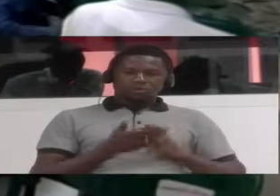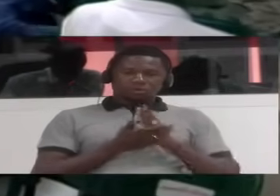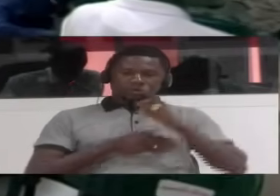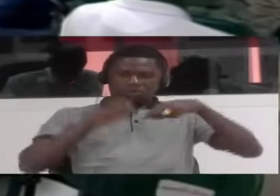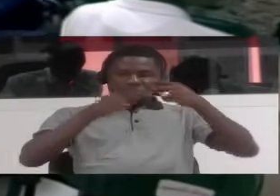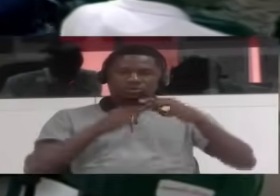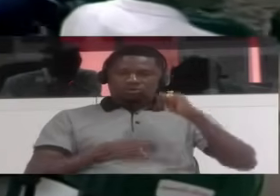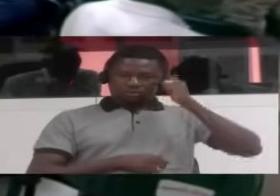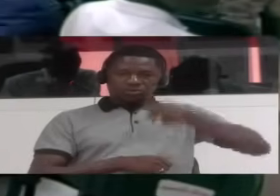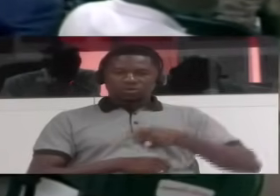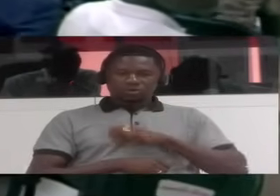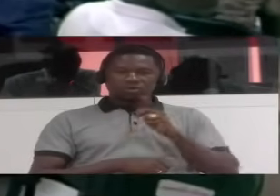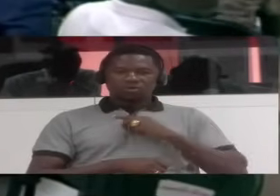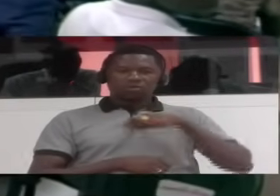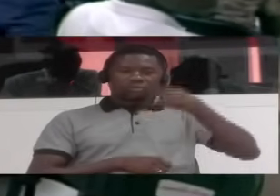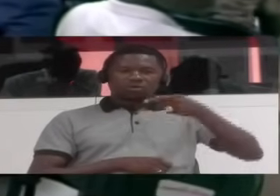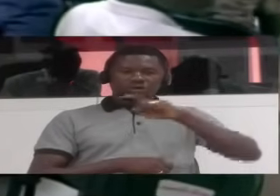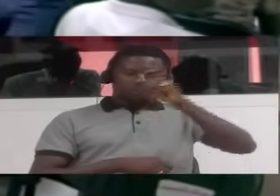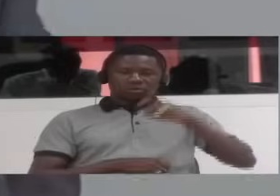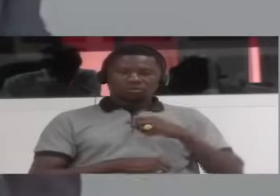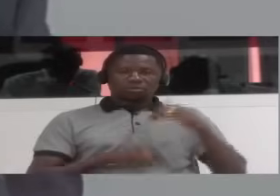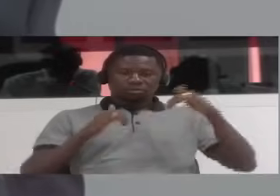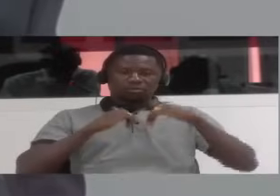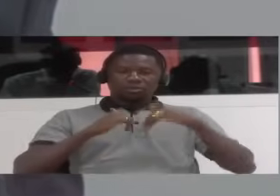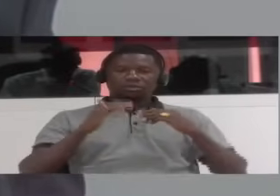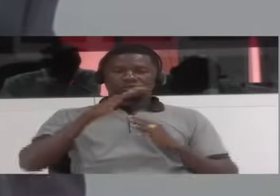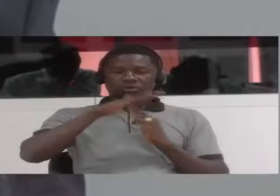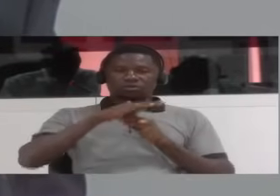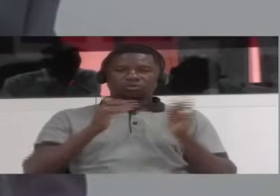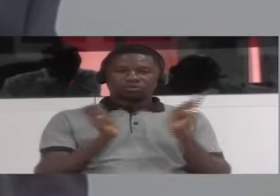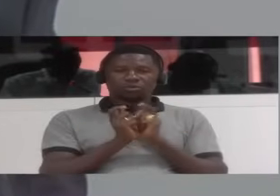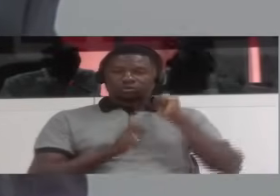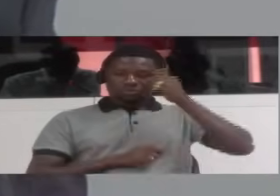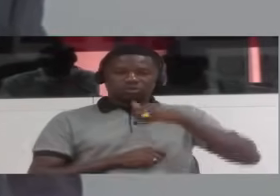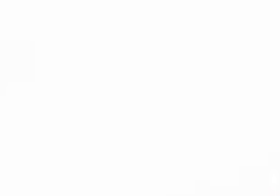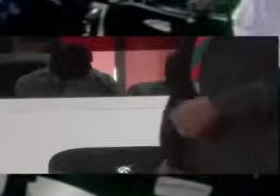There are no further questions. Meeting is adjourned. We meet tomorrow at 10 o'clock. Thank you.